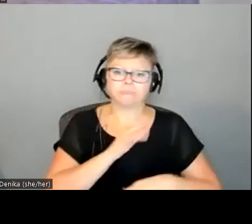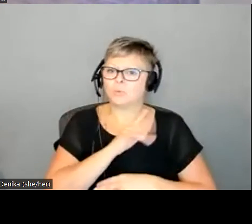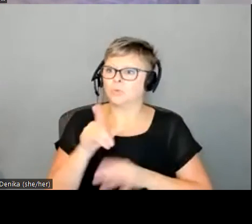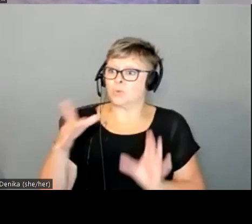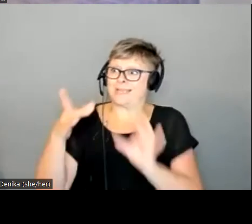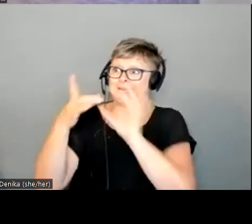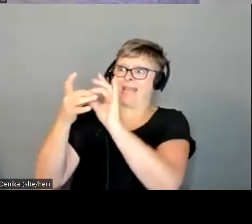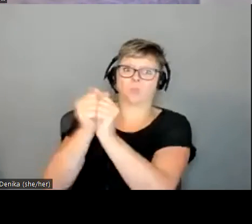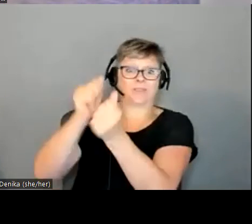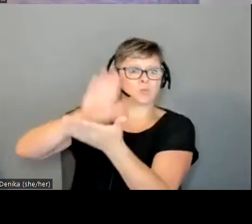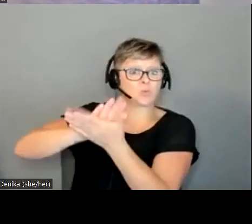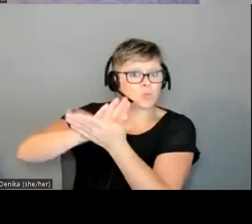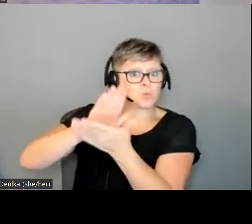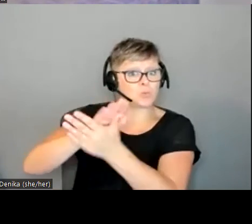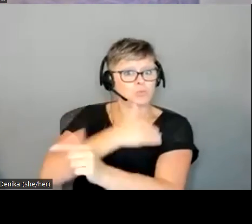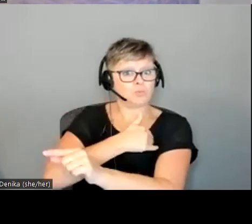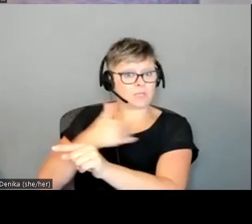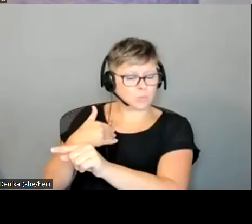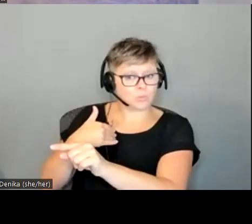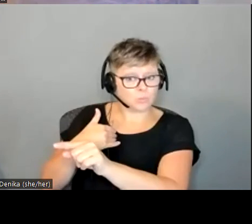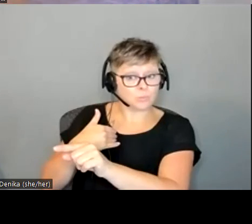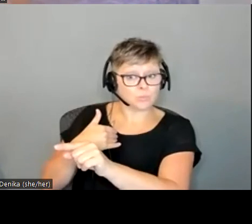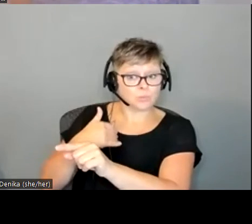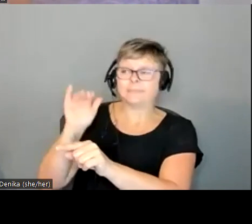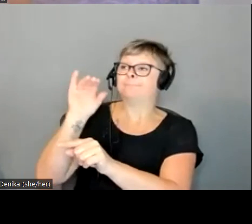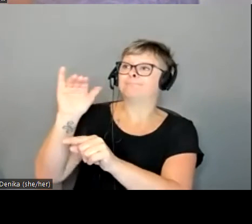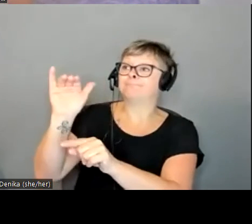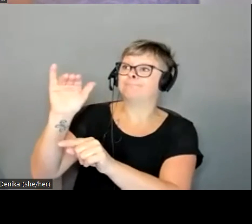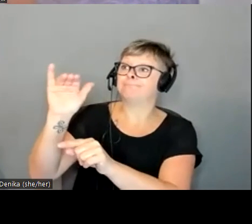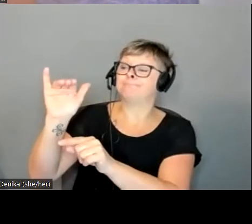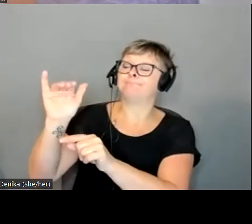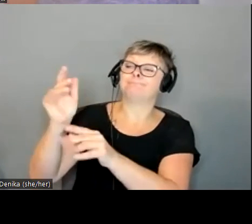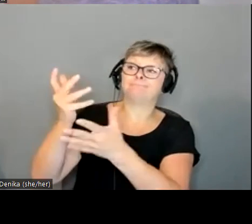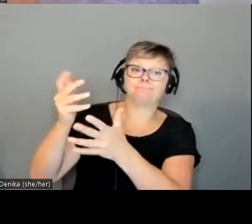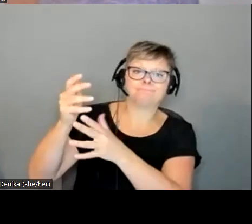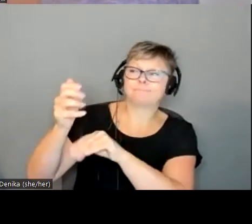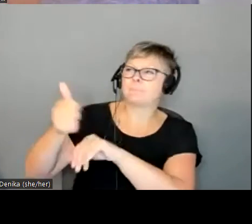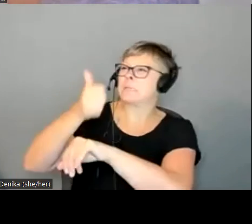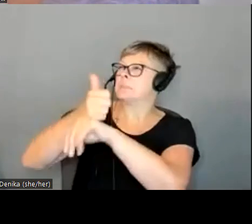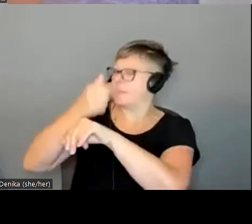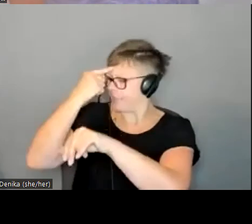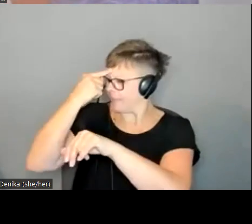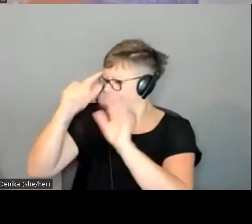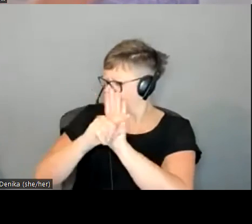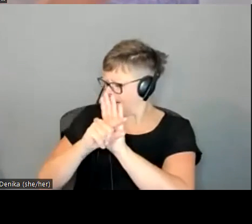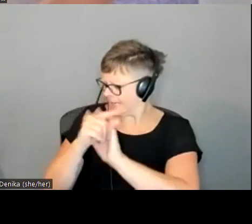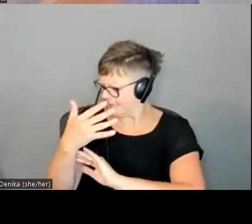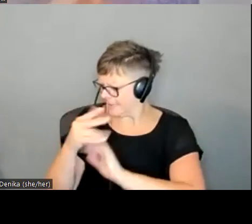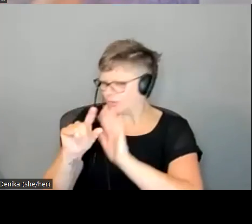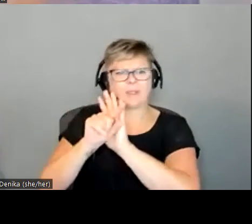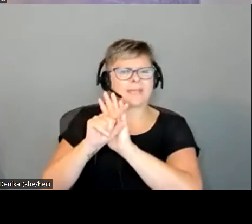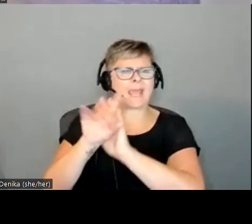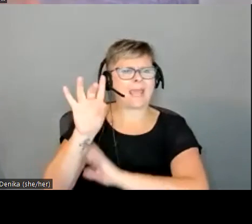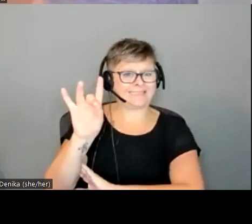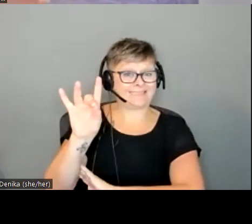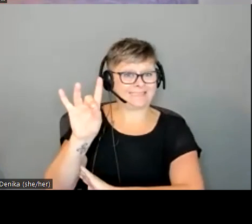school in Toronto, and, I think it was I want to say 8.